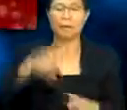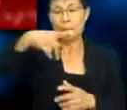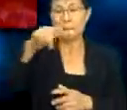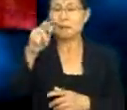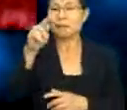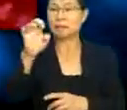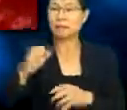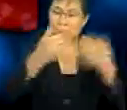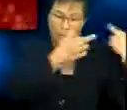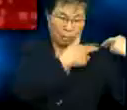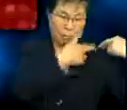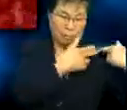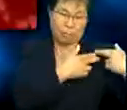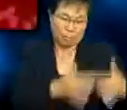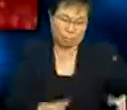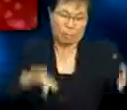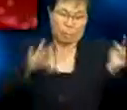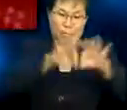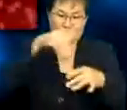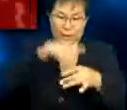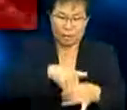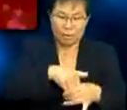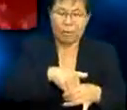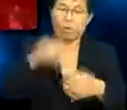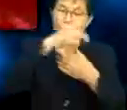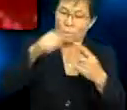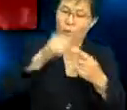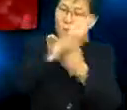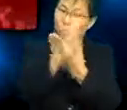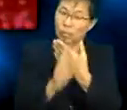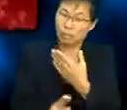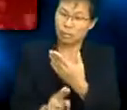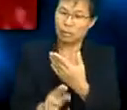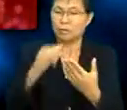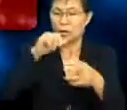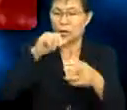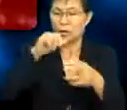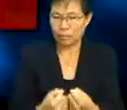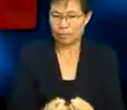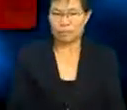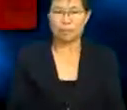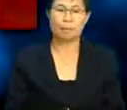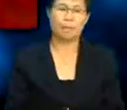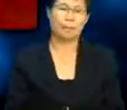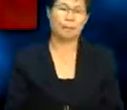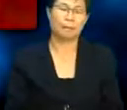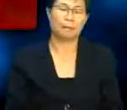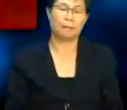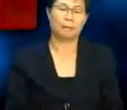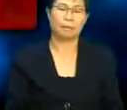Platelets play a very important role in the clotting of blood when our blood vessels are damaged.